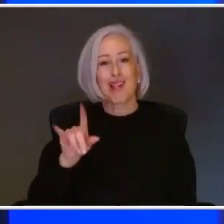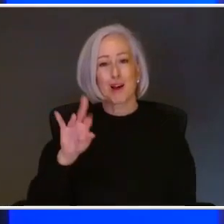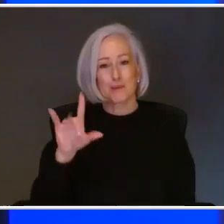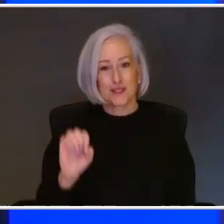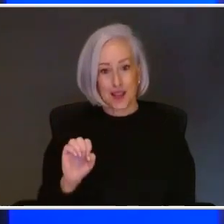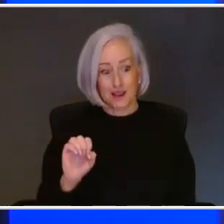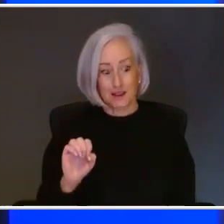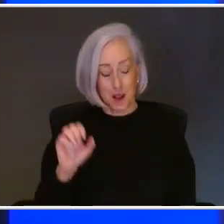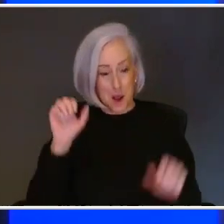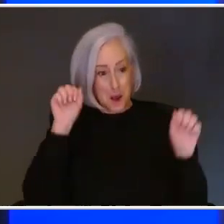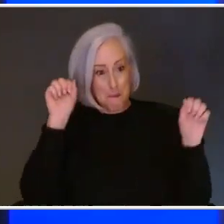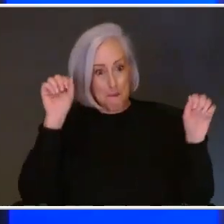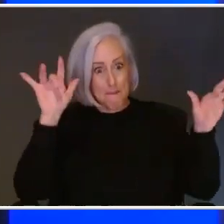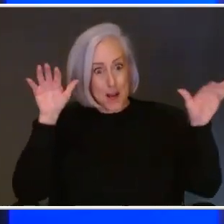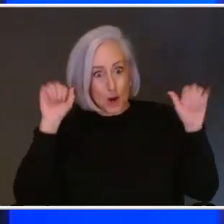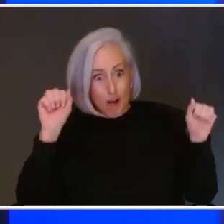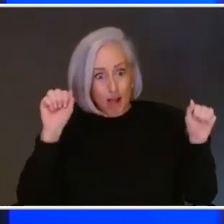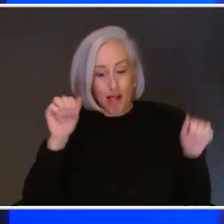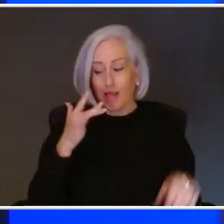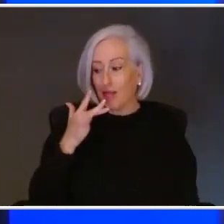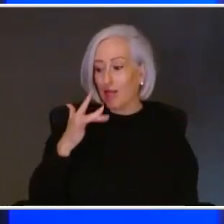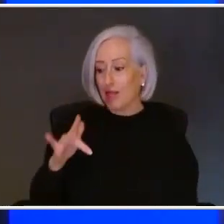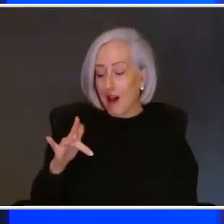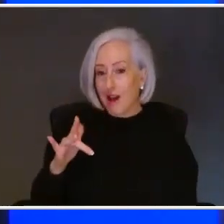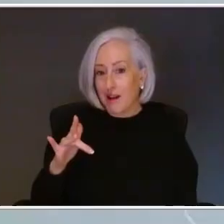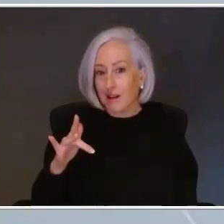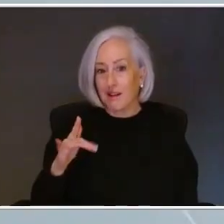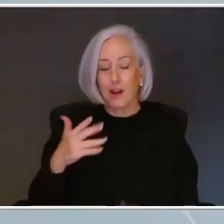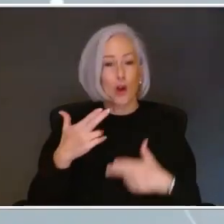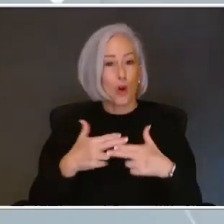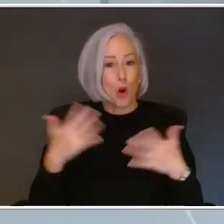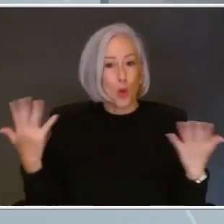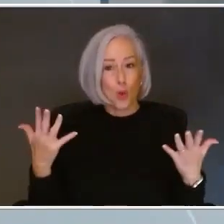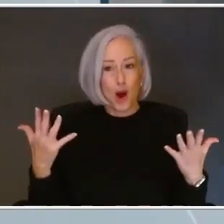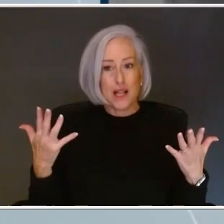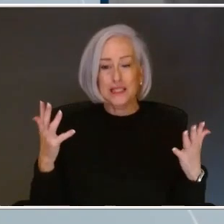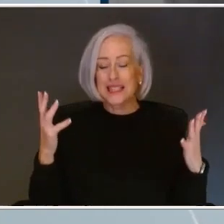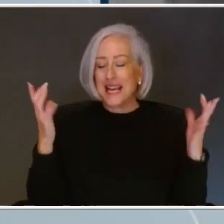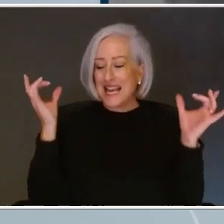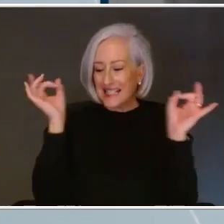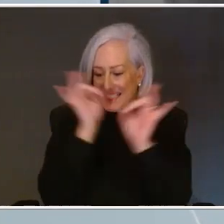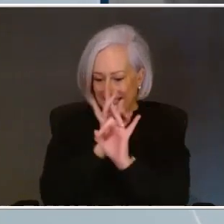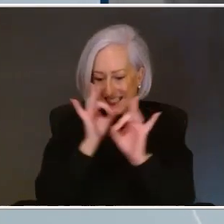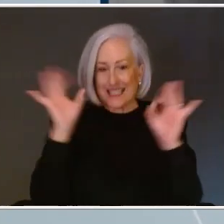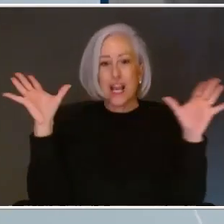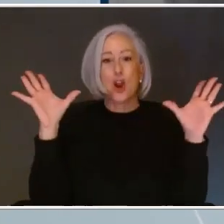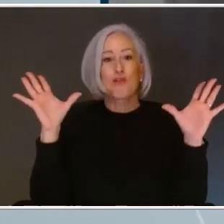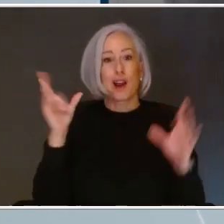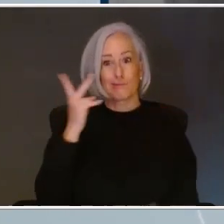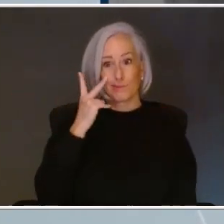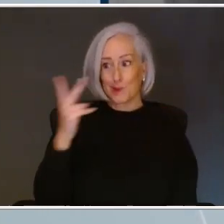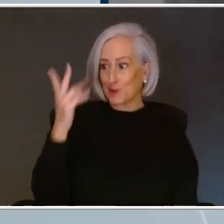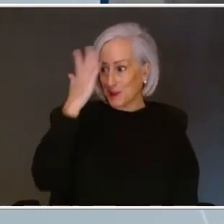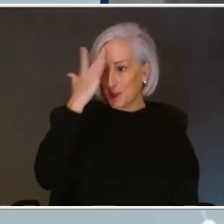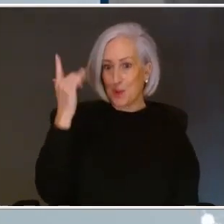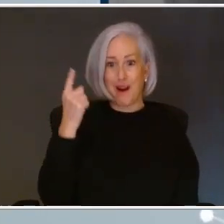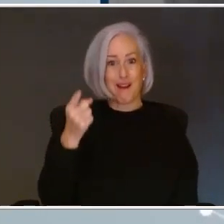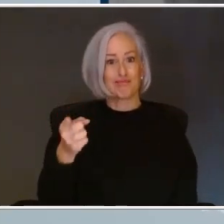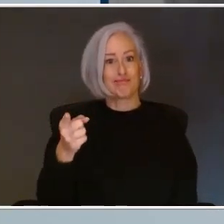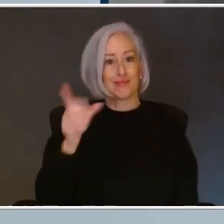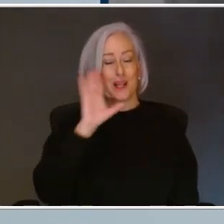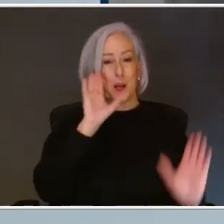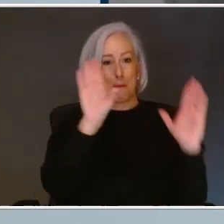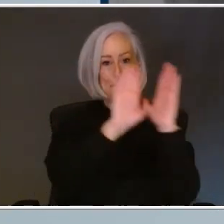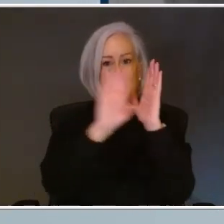luck. 10-year-old Xavier Cunningham called it terrifying. And it's easy to see why. You may remember these images of a